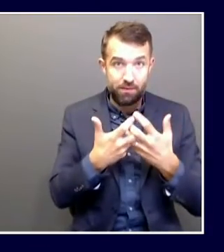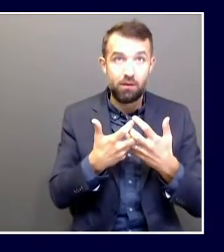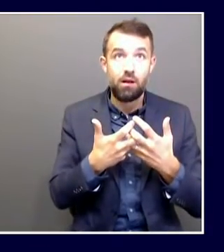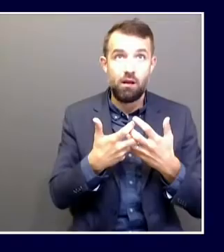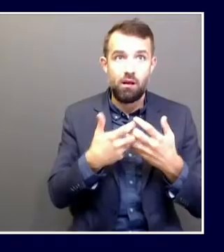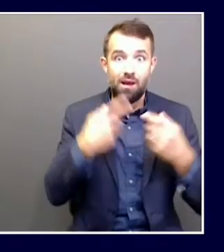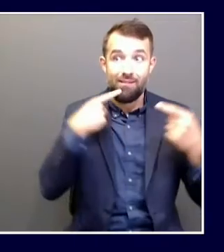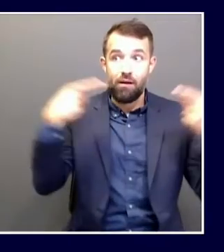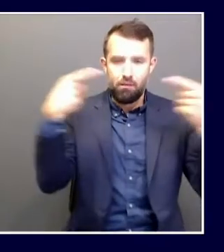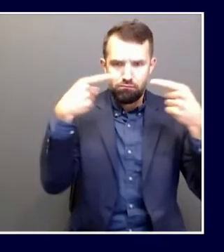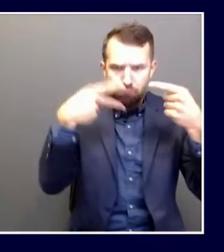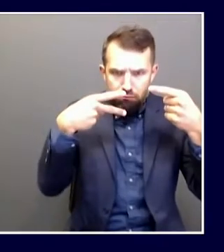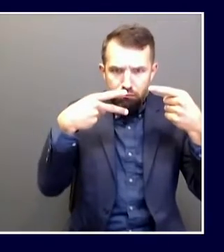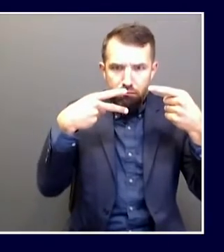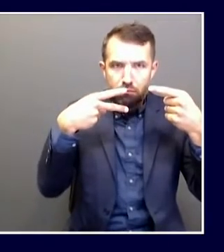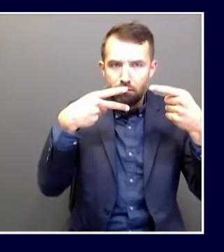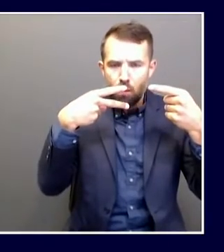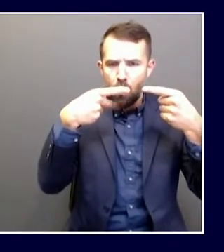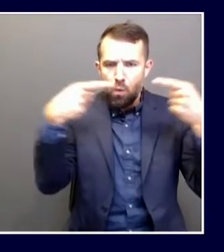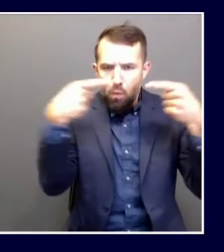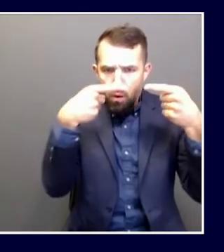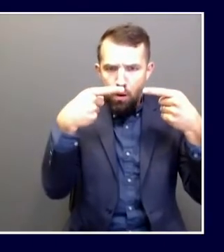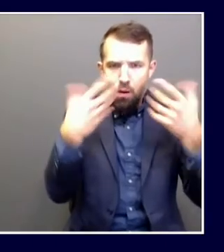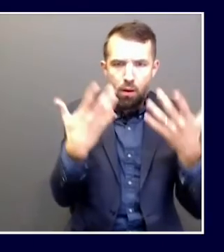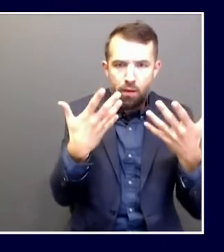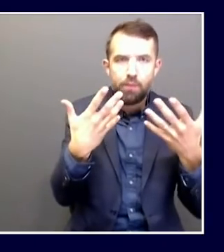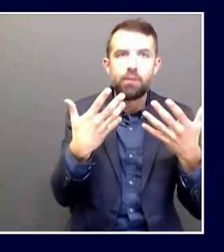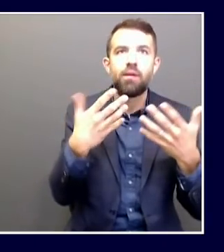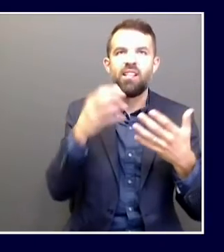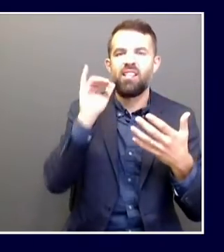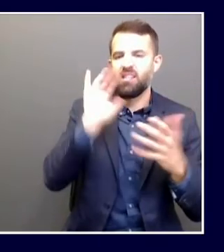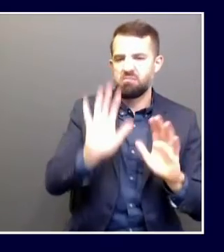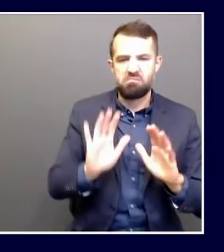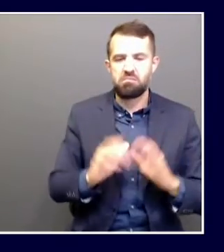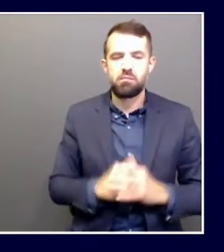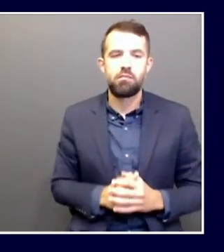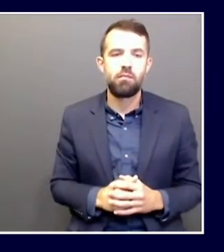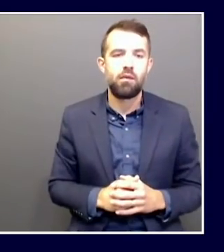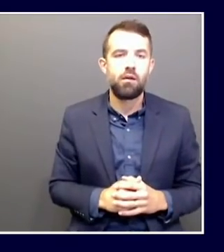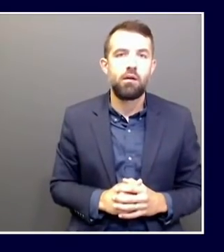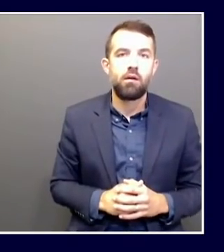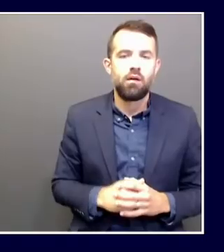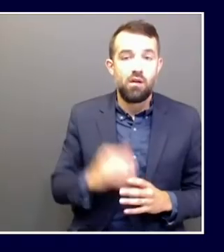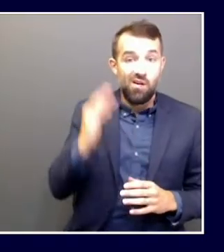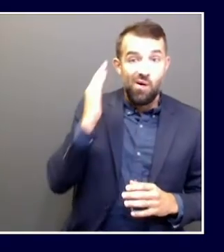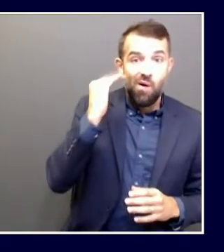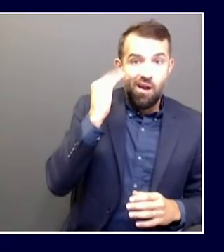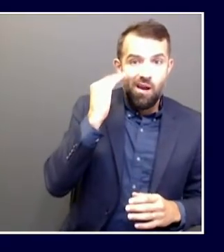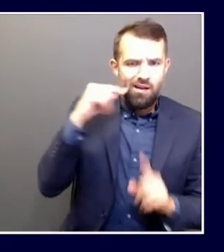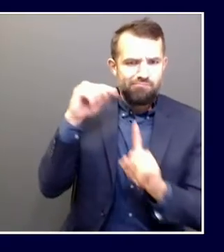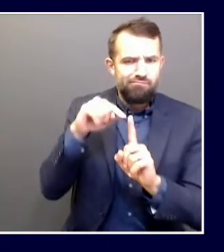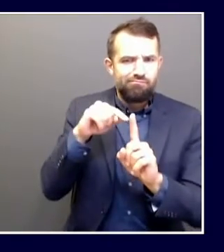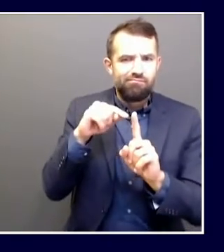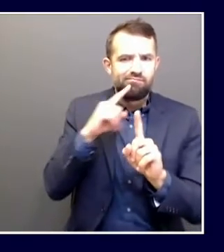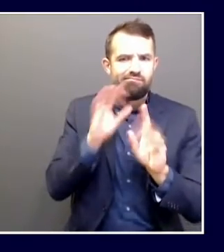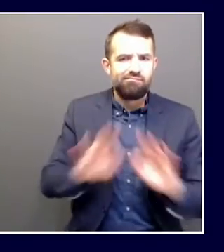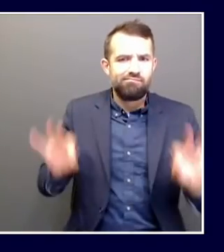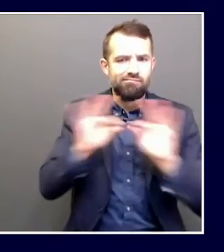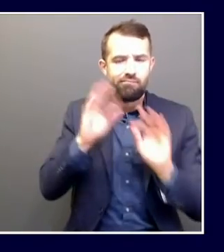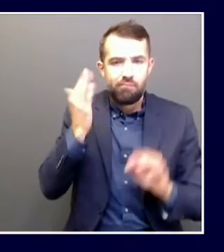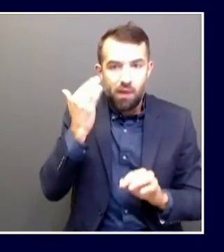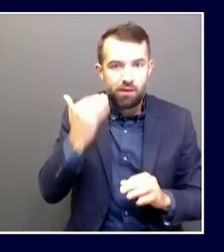implications of that? Well, let's first start by remembering that cases are reported to Maine CDC